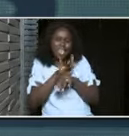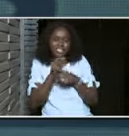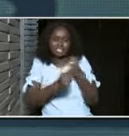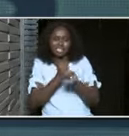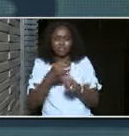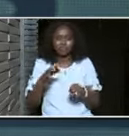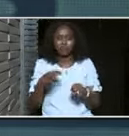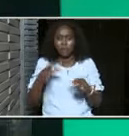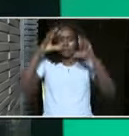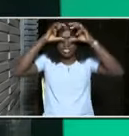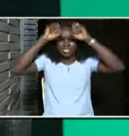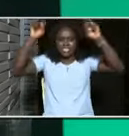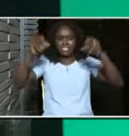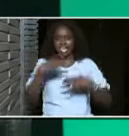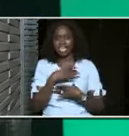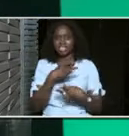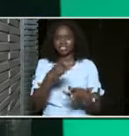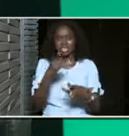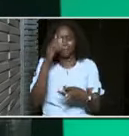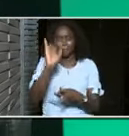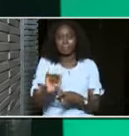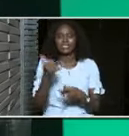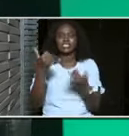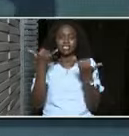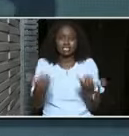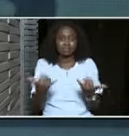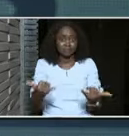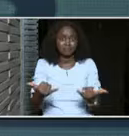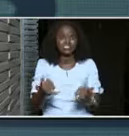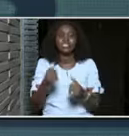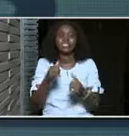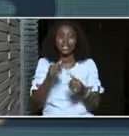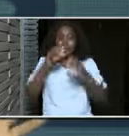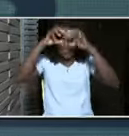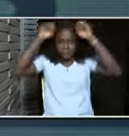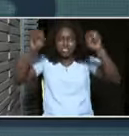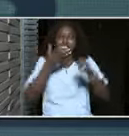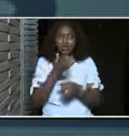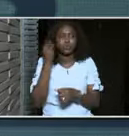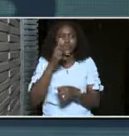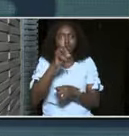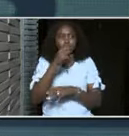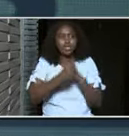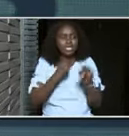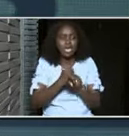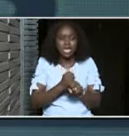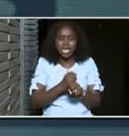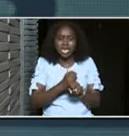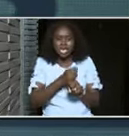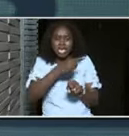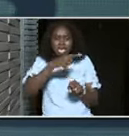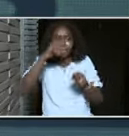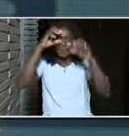presidential interest by the current president. There was a particular year that I remember I didn't even come to the South at all to